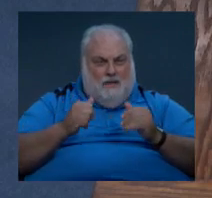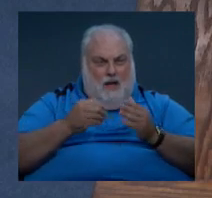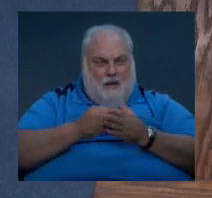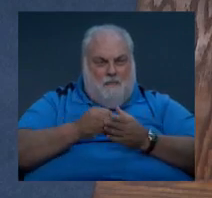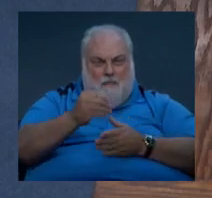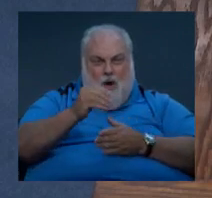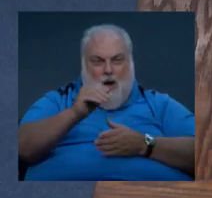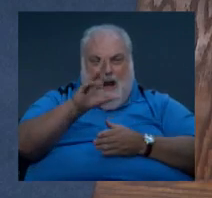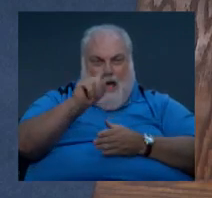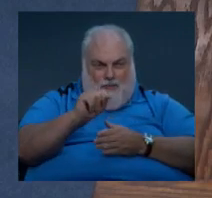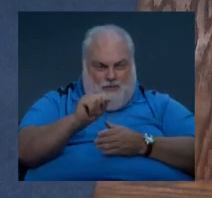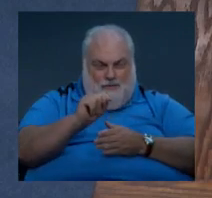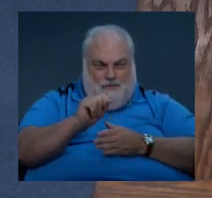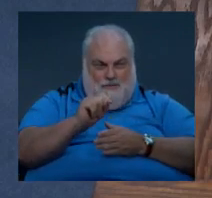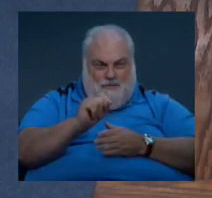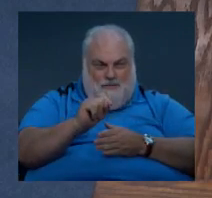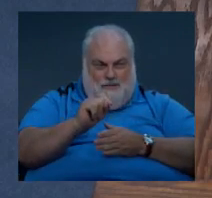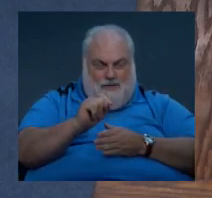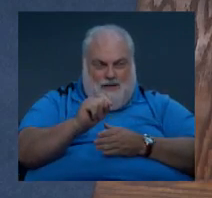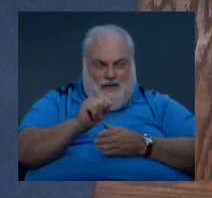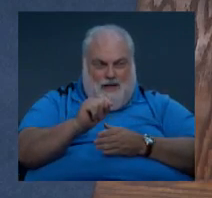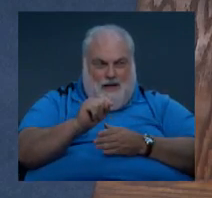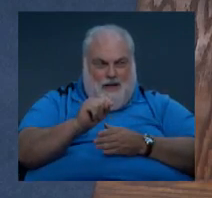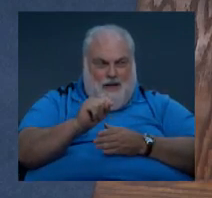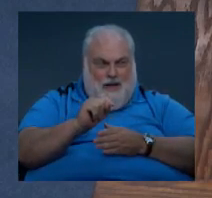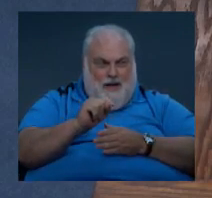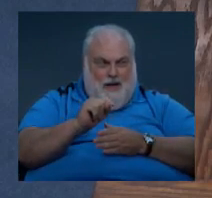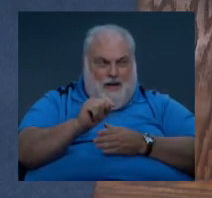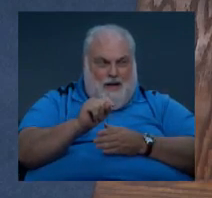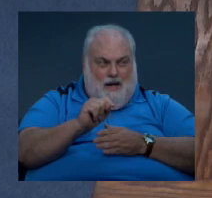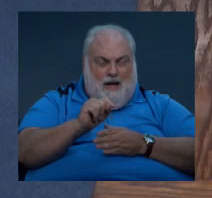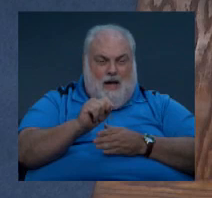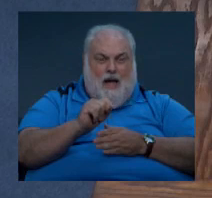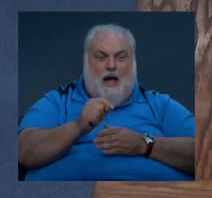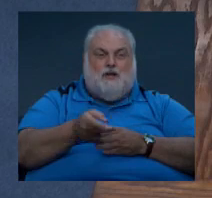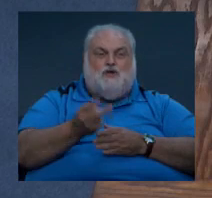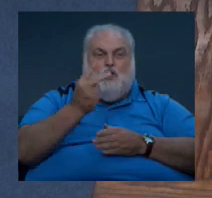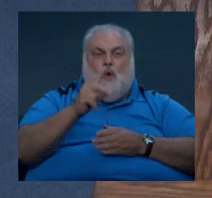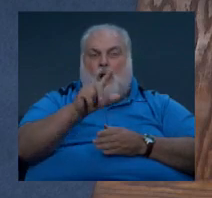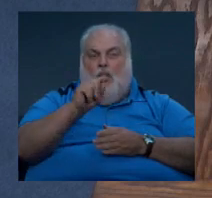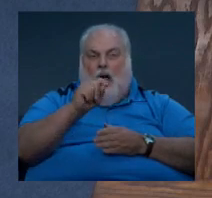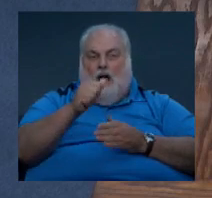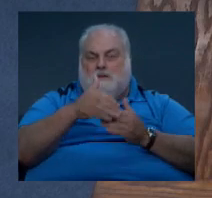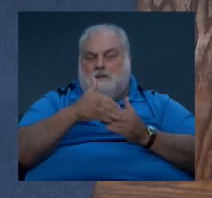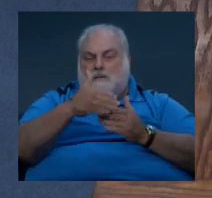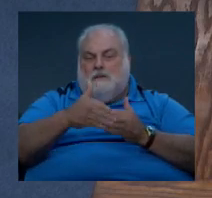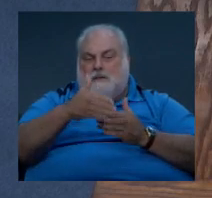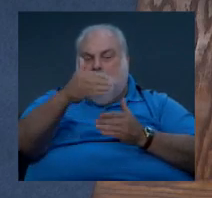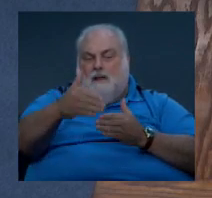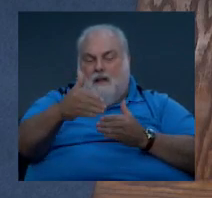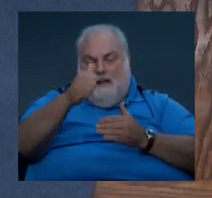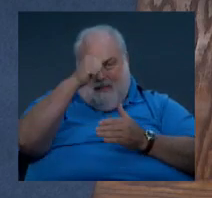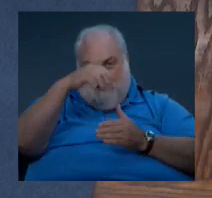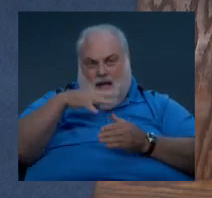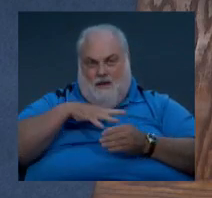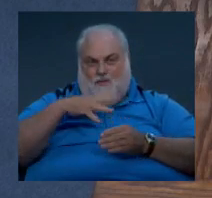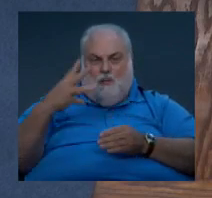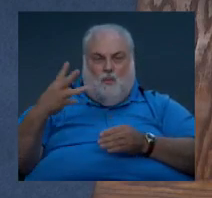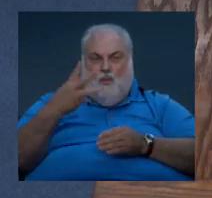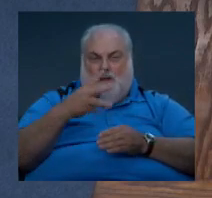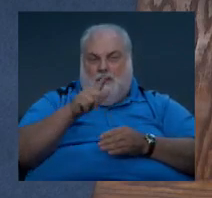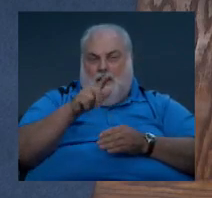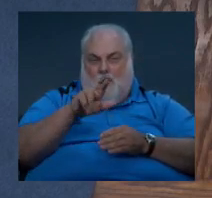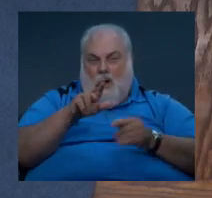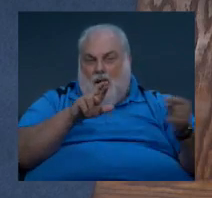it out from under him. And two lots from that, the guy come from West Little